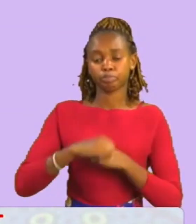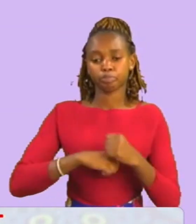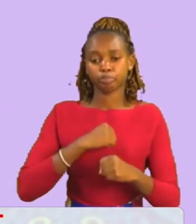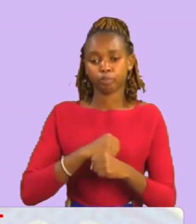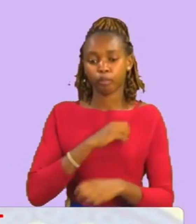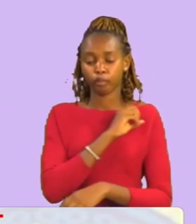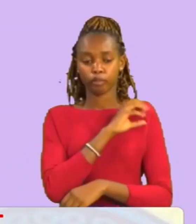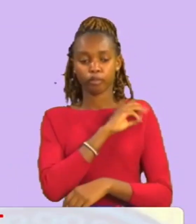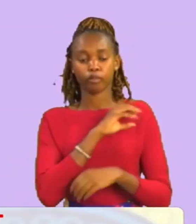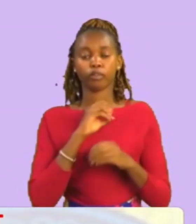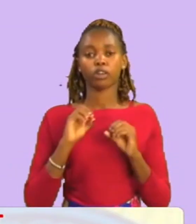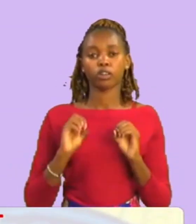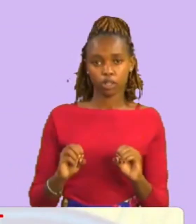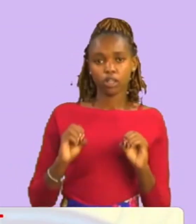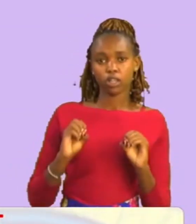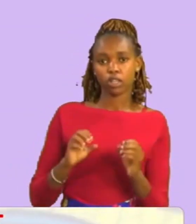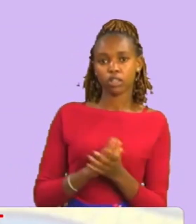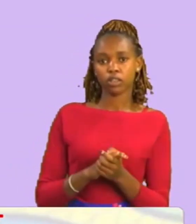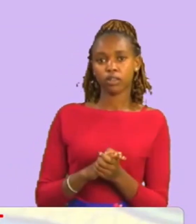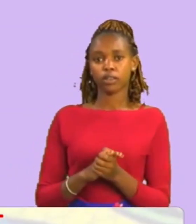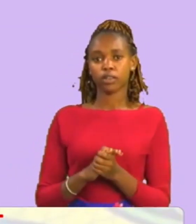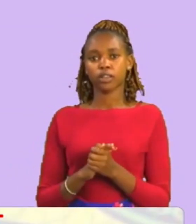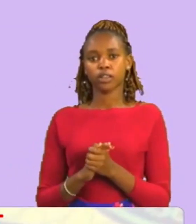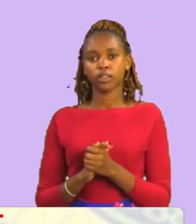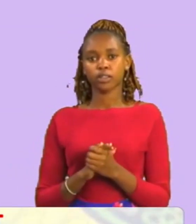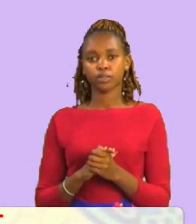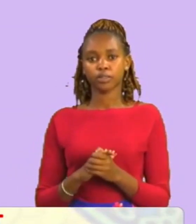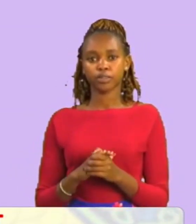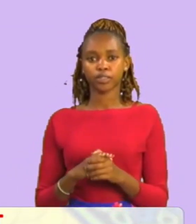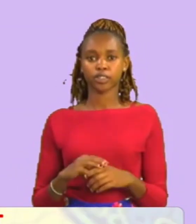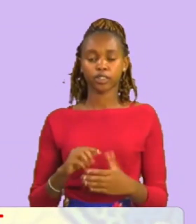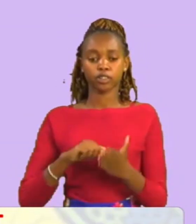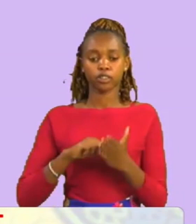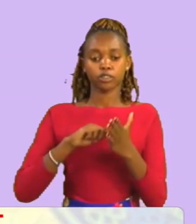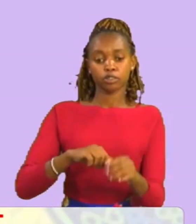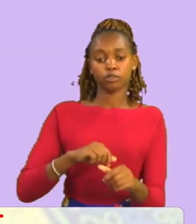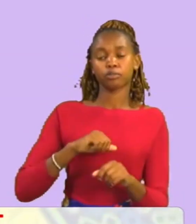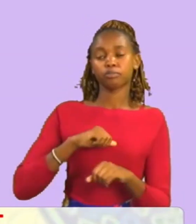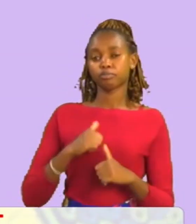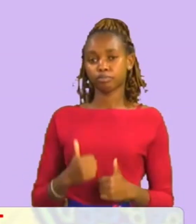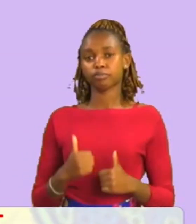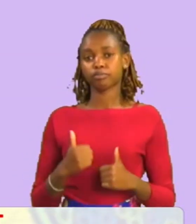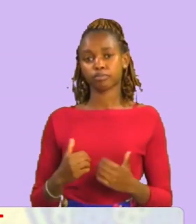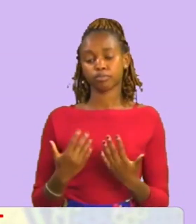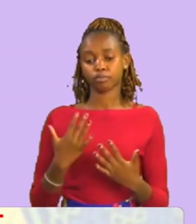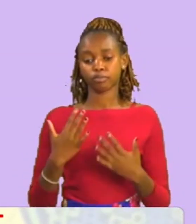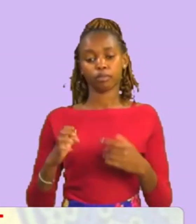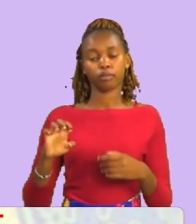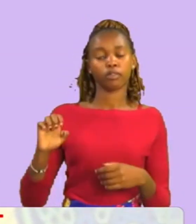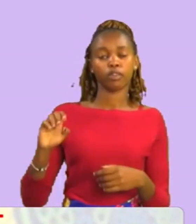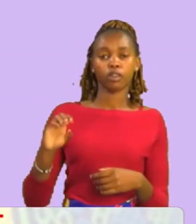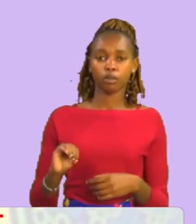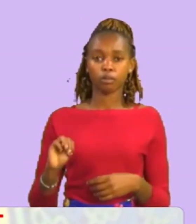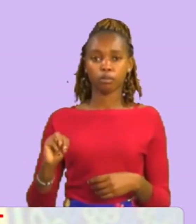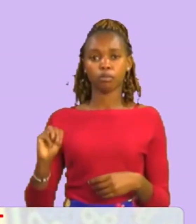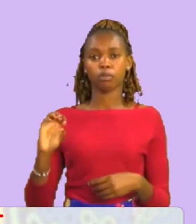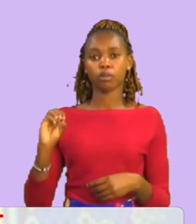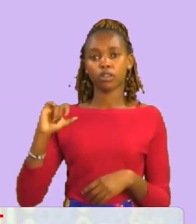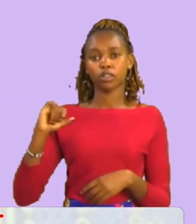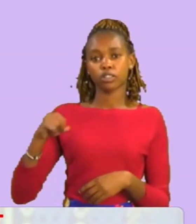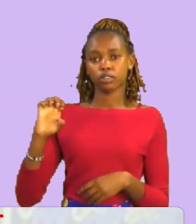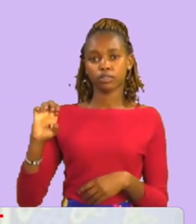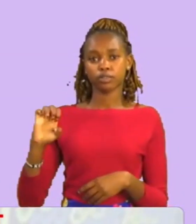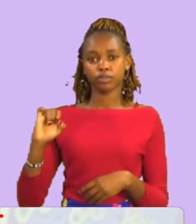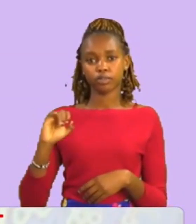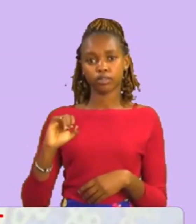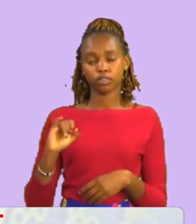just Joseph Pinto ametuchapia zile za show iko fiti. Ametumia fire emojis na amesema you guys, I'm always tuned in